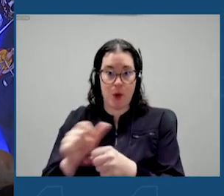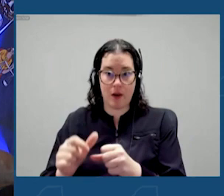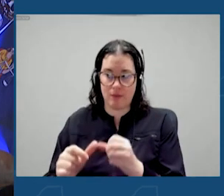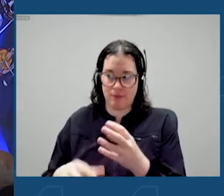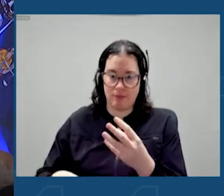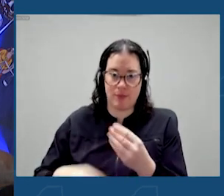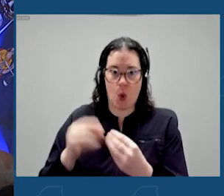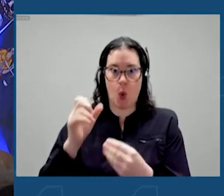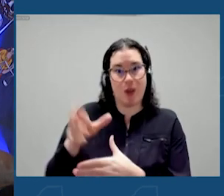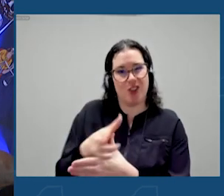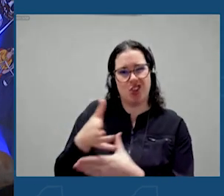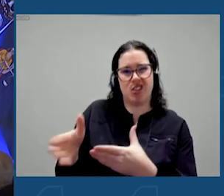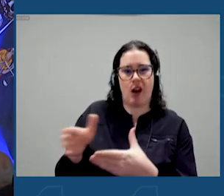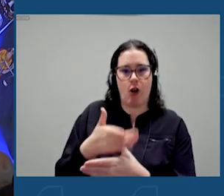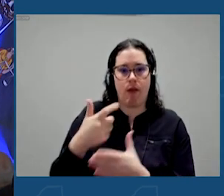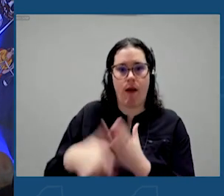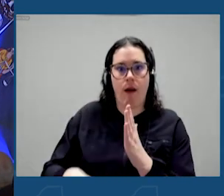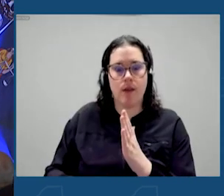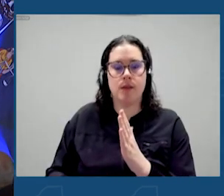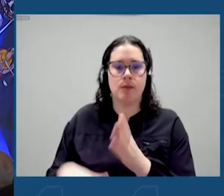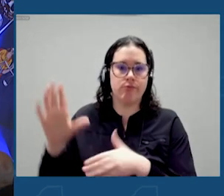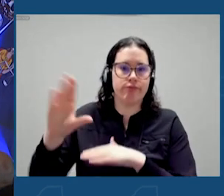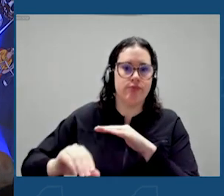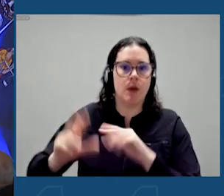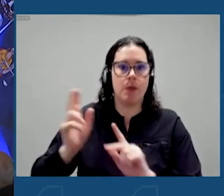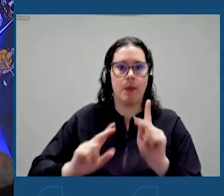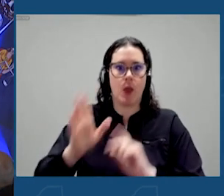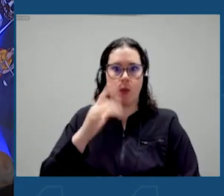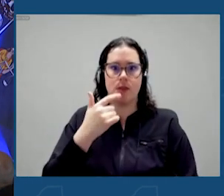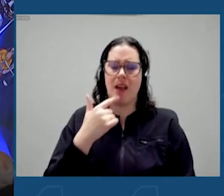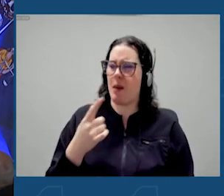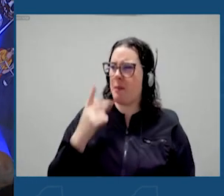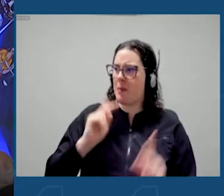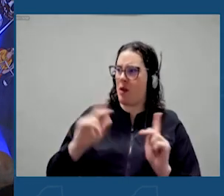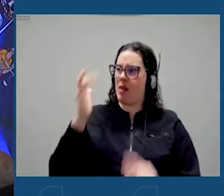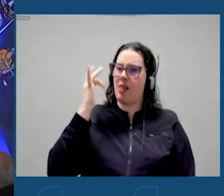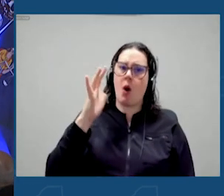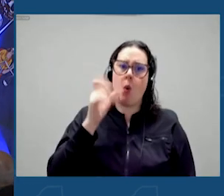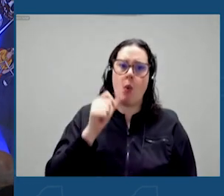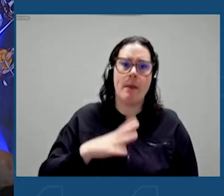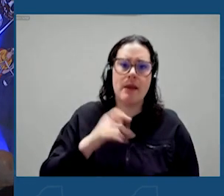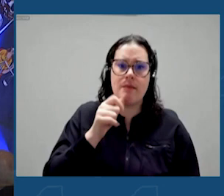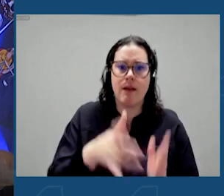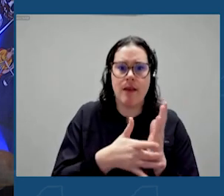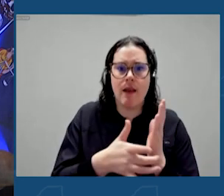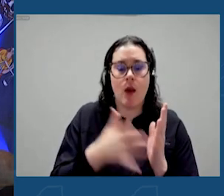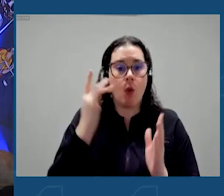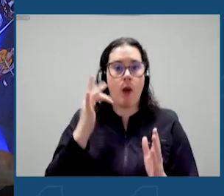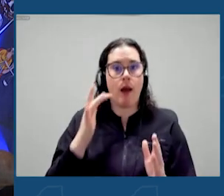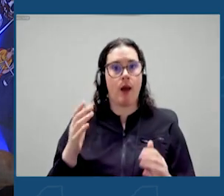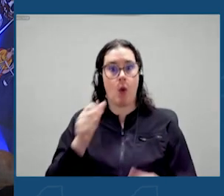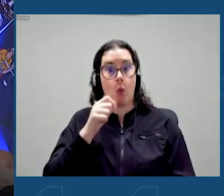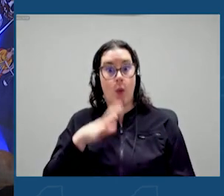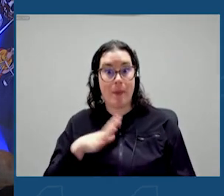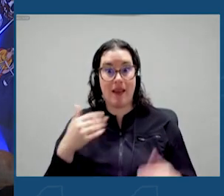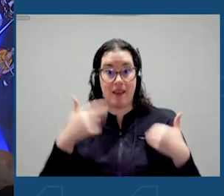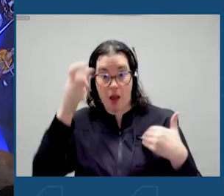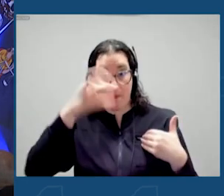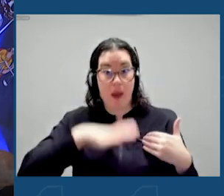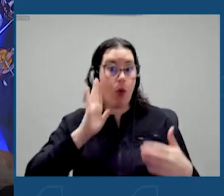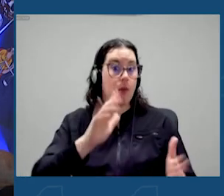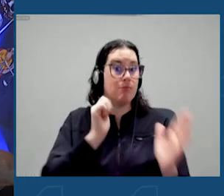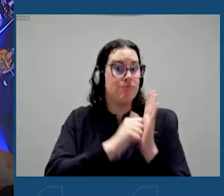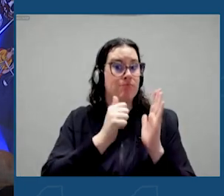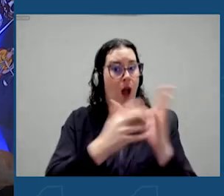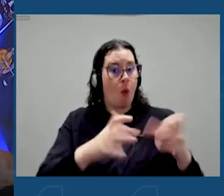cost, people, they say, why aren't more women in tech? Women and young men will be banging down the doors to work at your place.